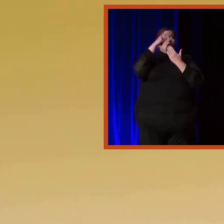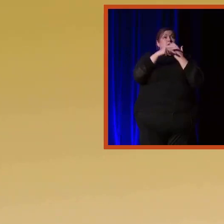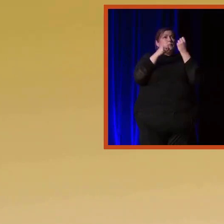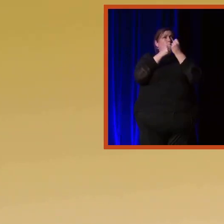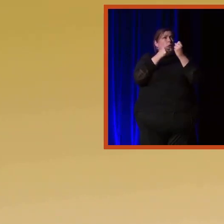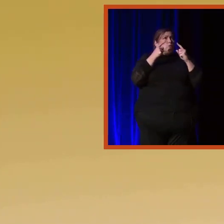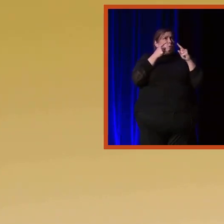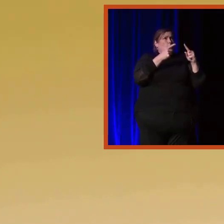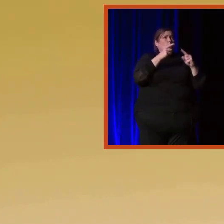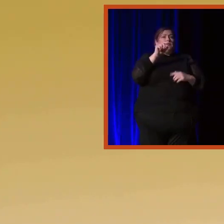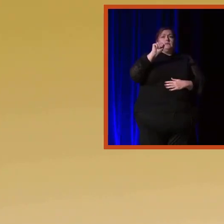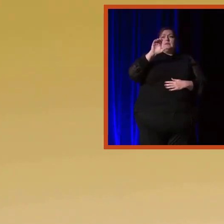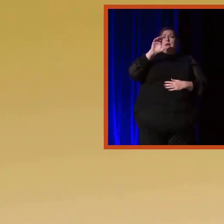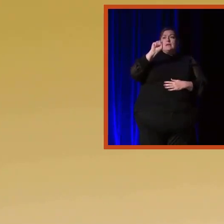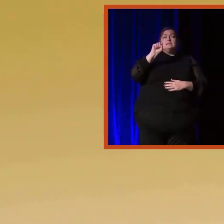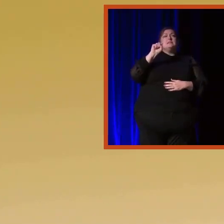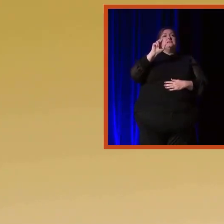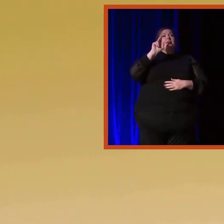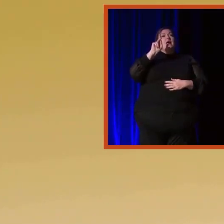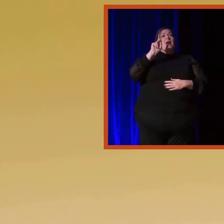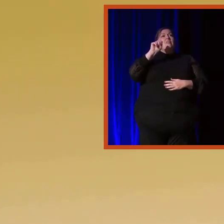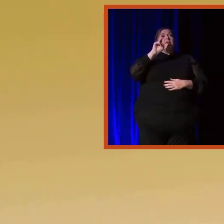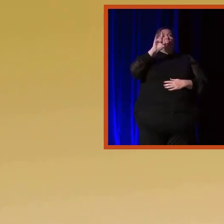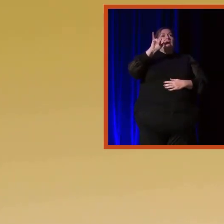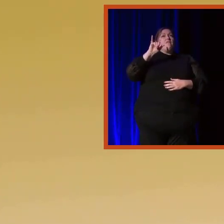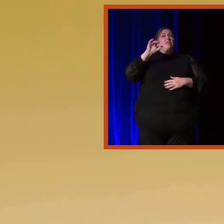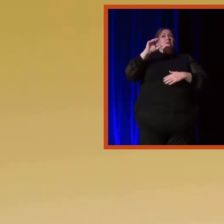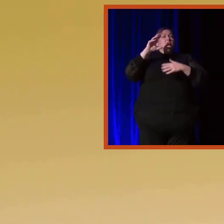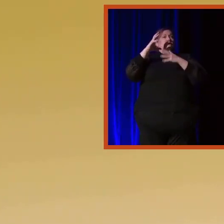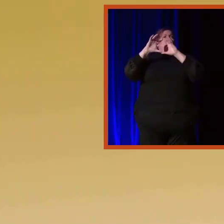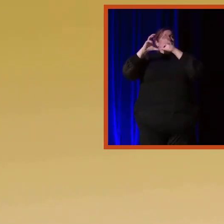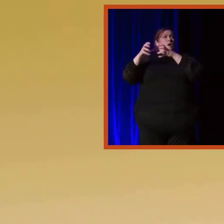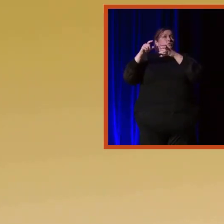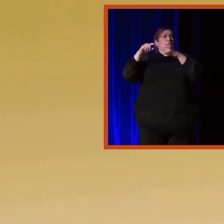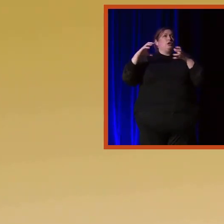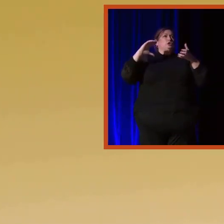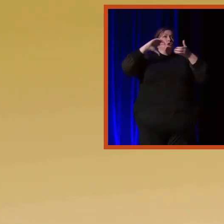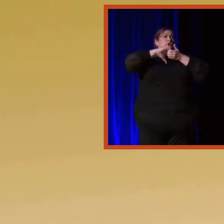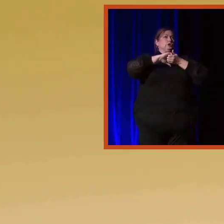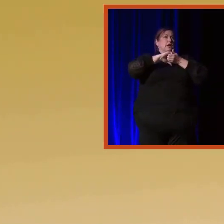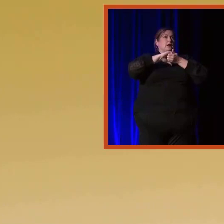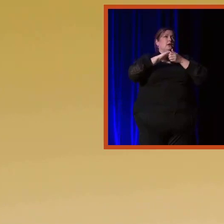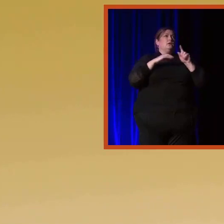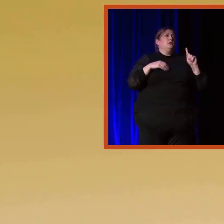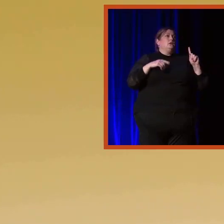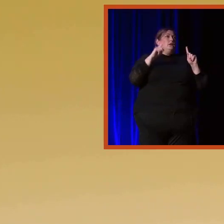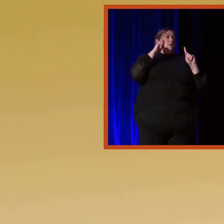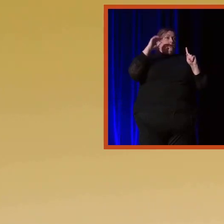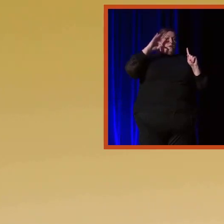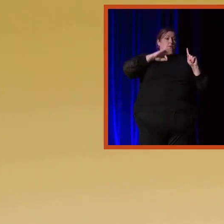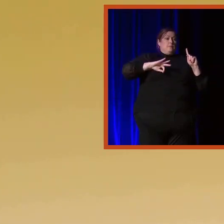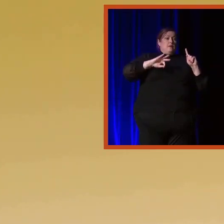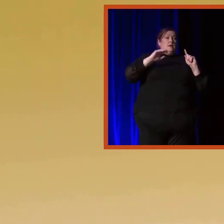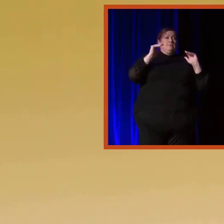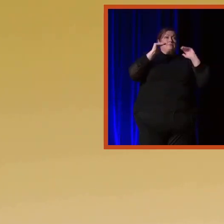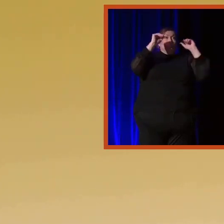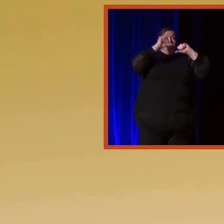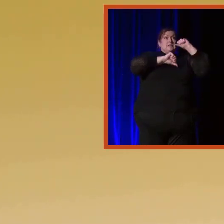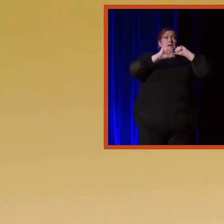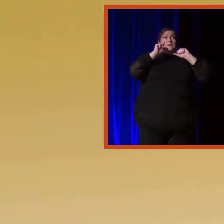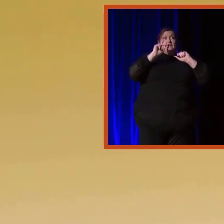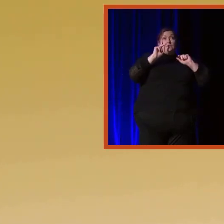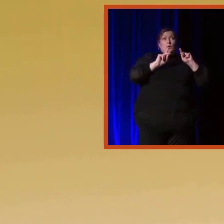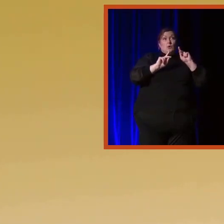that ACS and the Kavli Foundation share to advance science for the benefit of humanity, promote